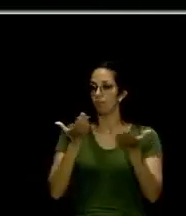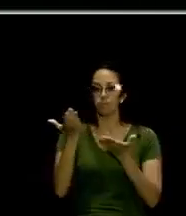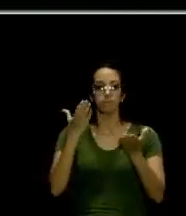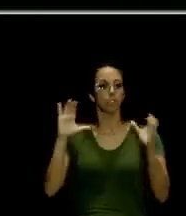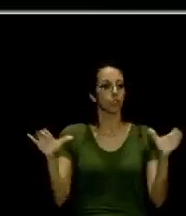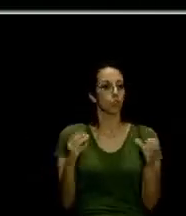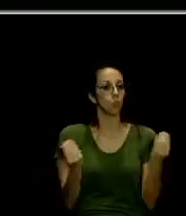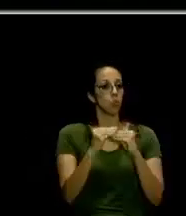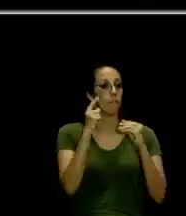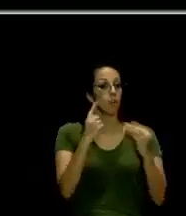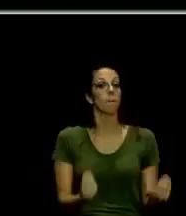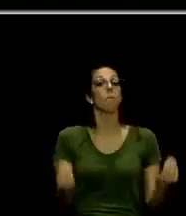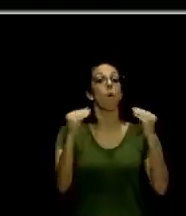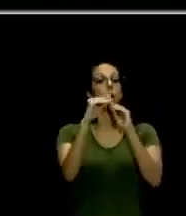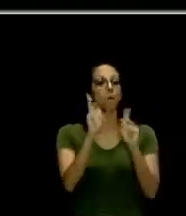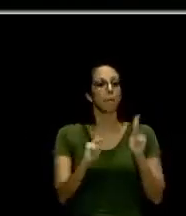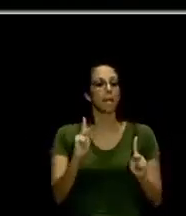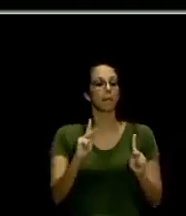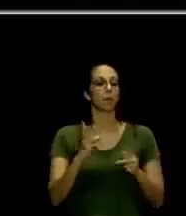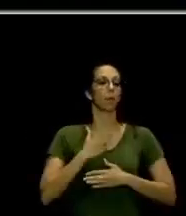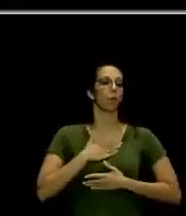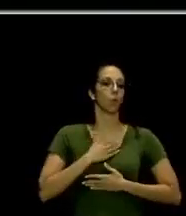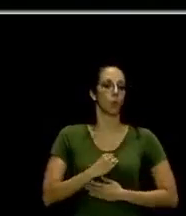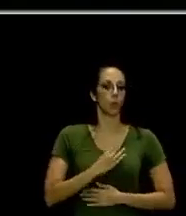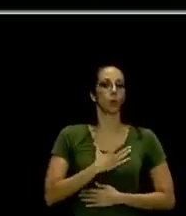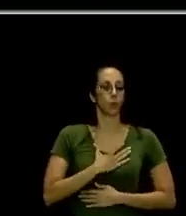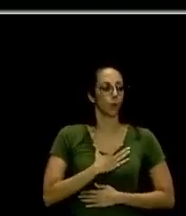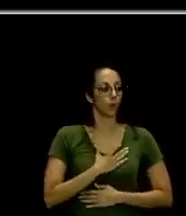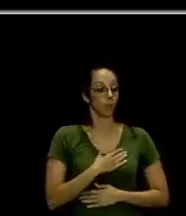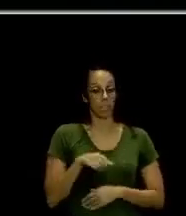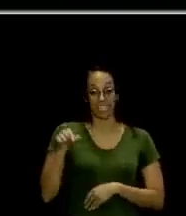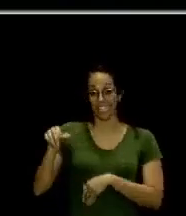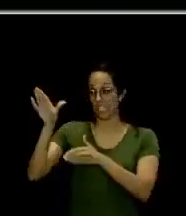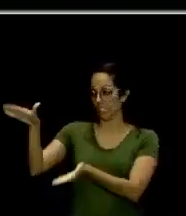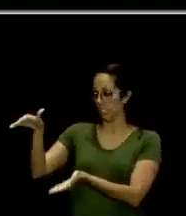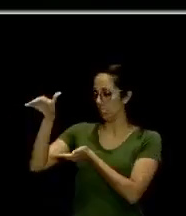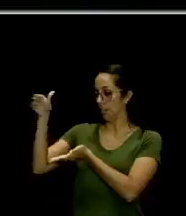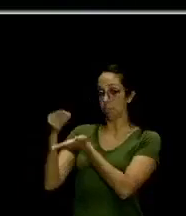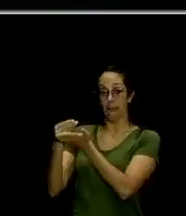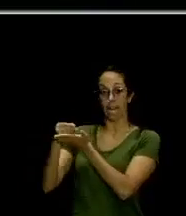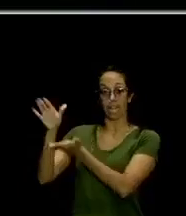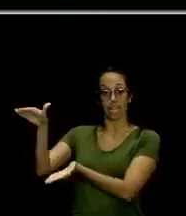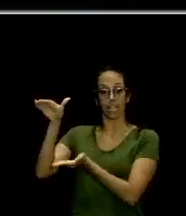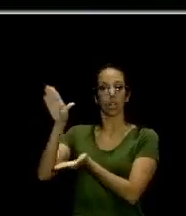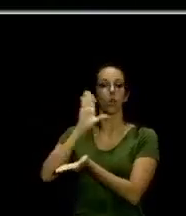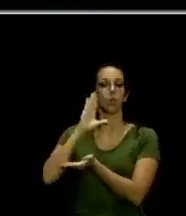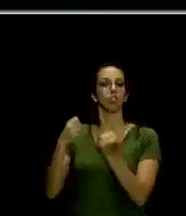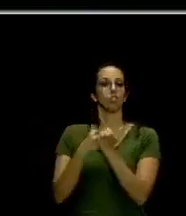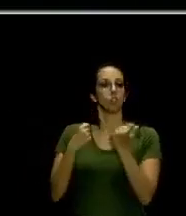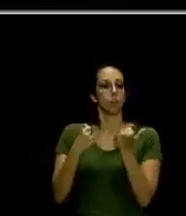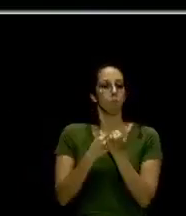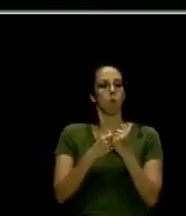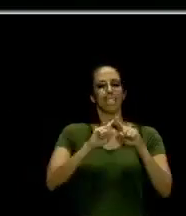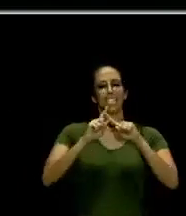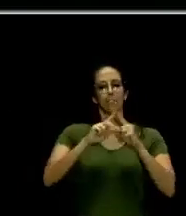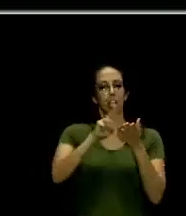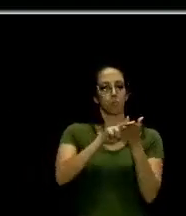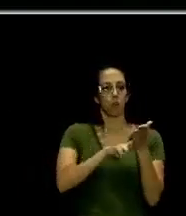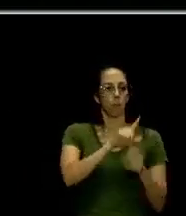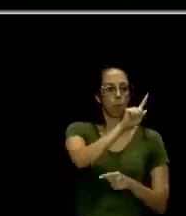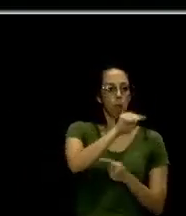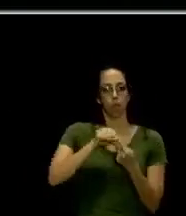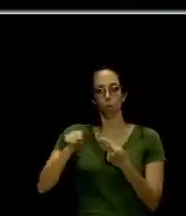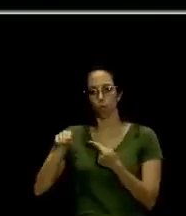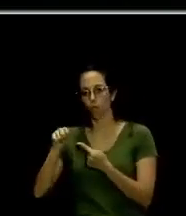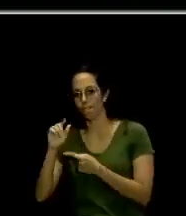to serve more individuals in need. This funding will support the enrollment of pre-enrollment categories 1 through 5 and lowering